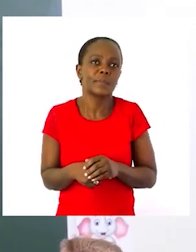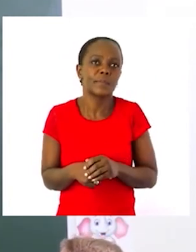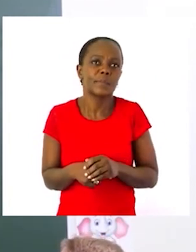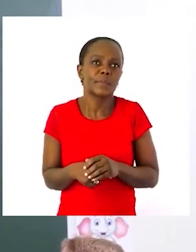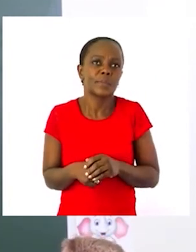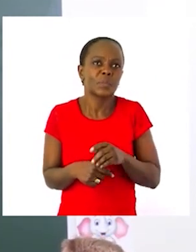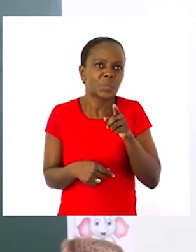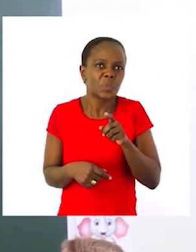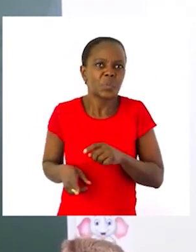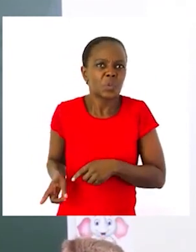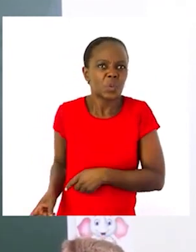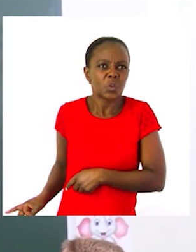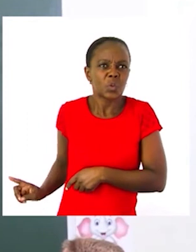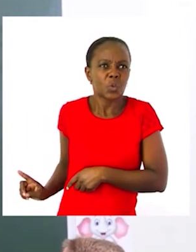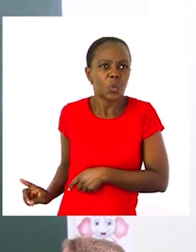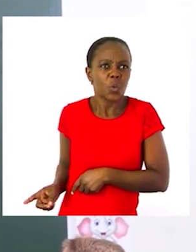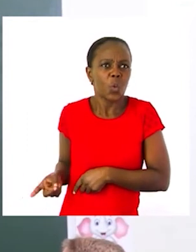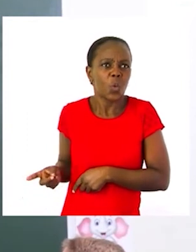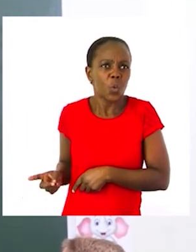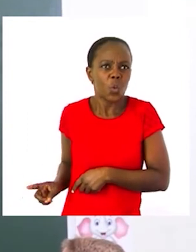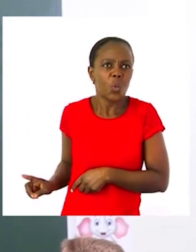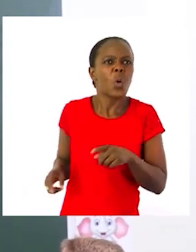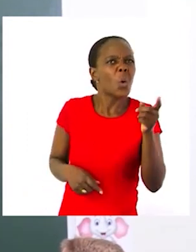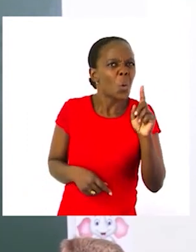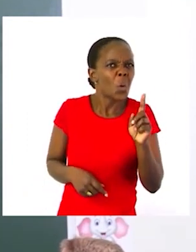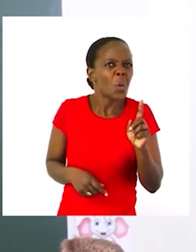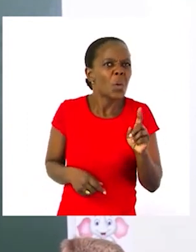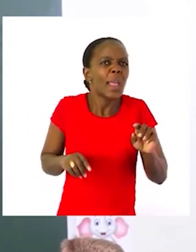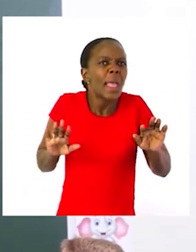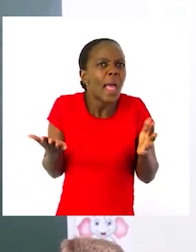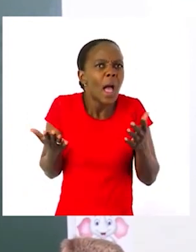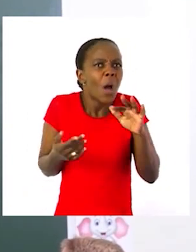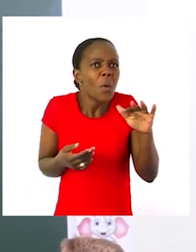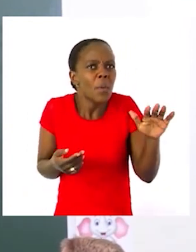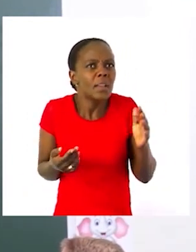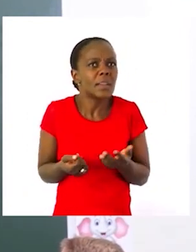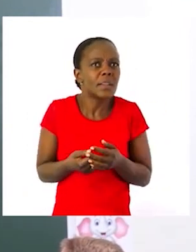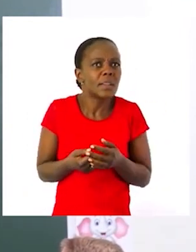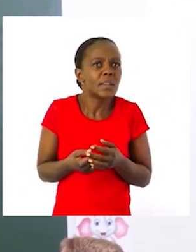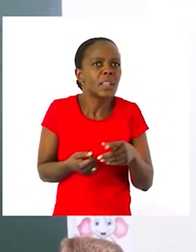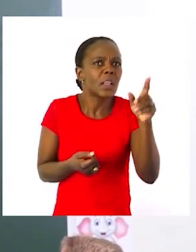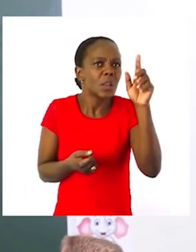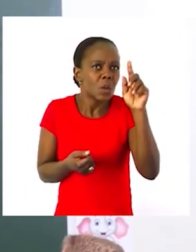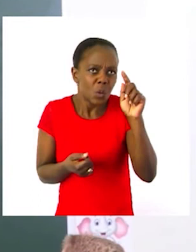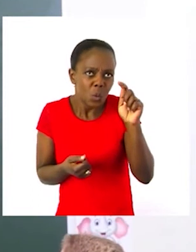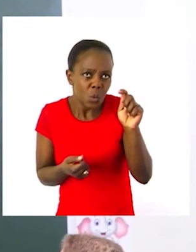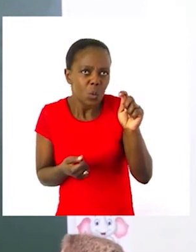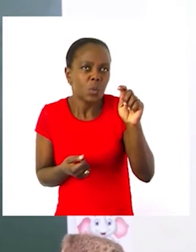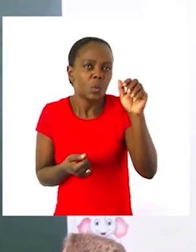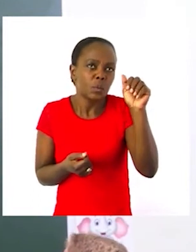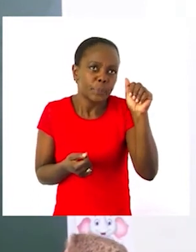We have a long tail. What is this? A tail. What letter am I going to